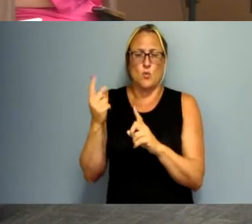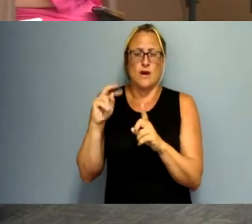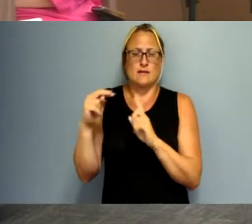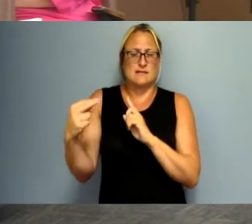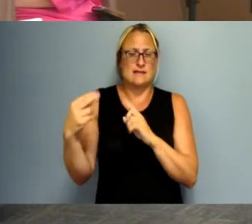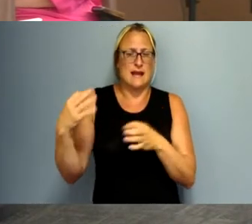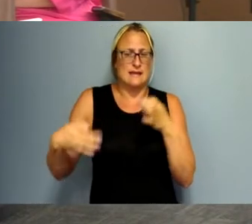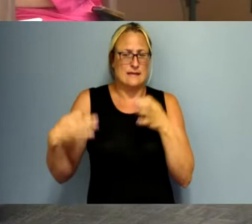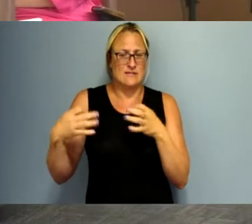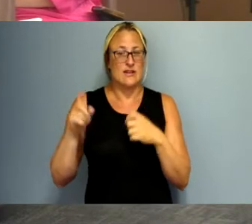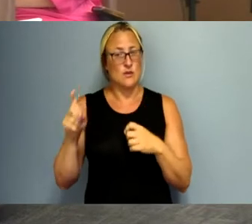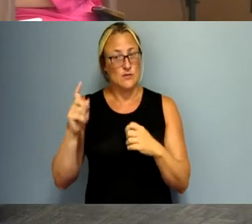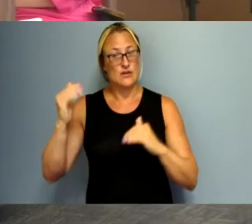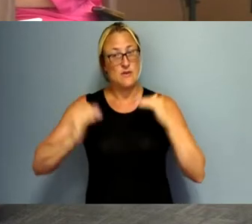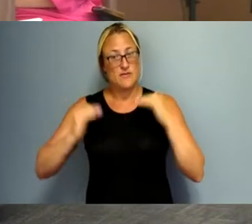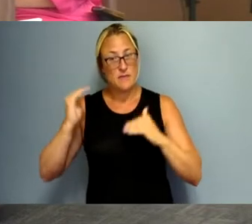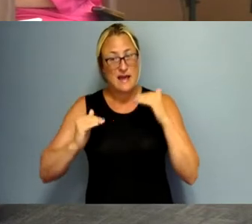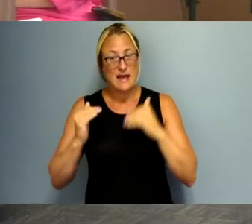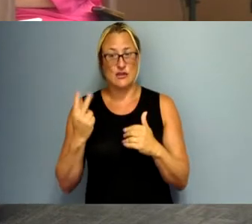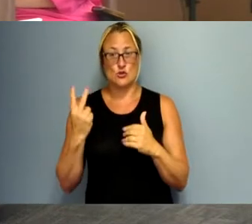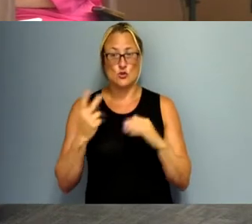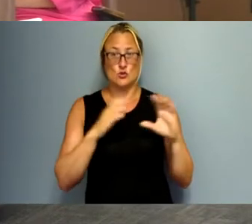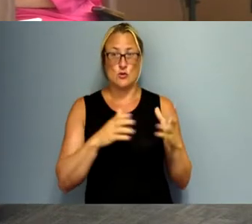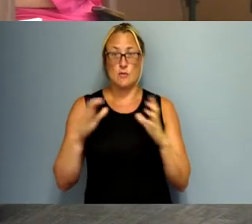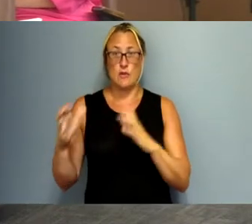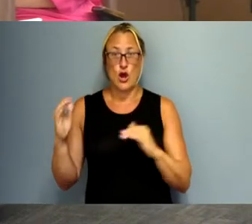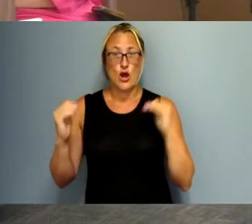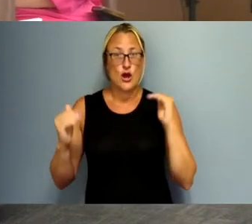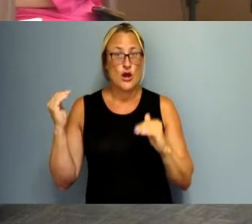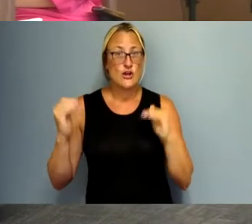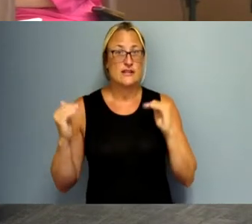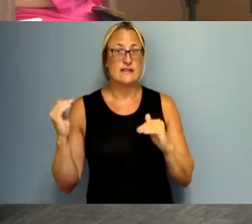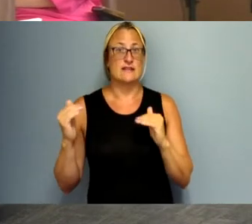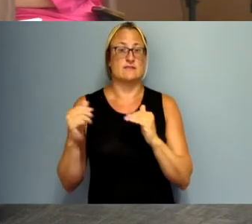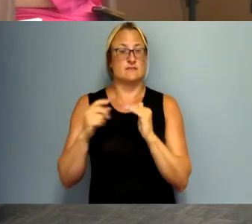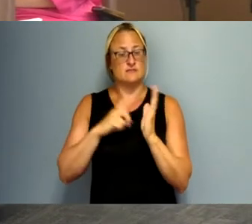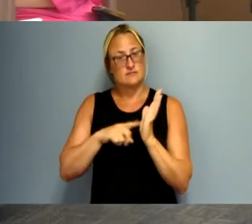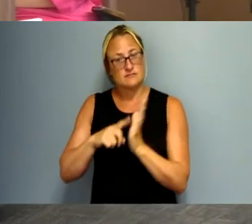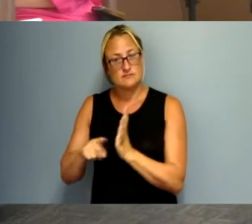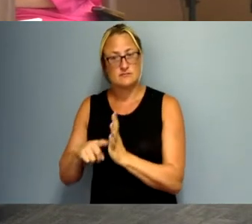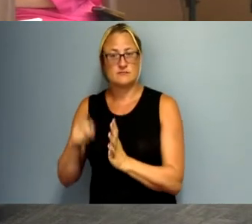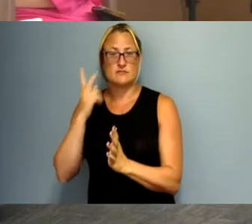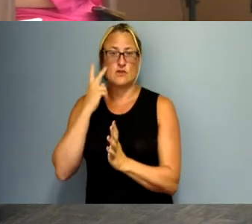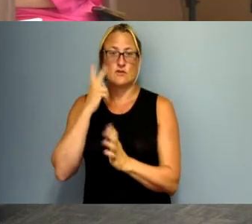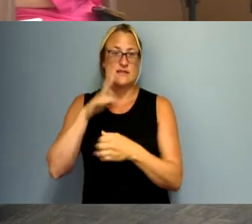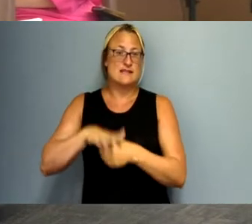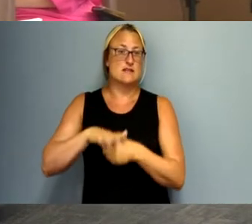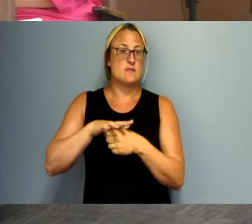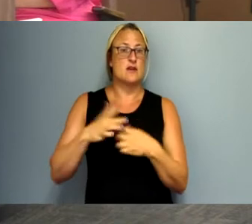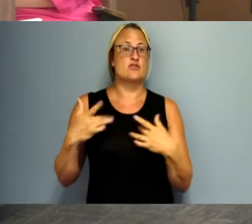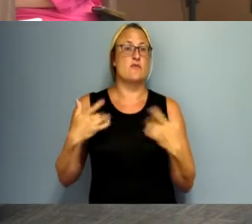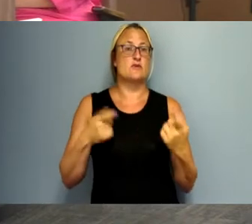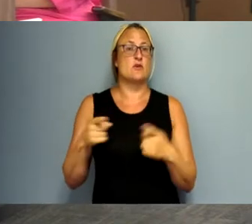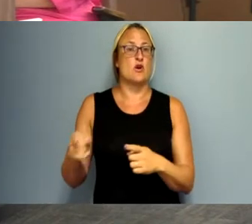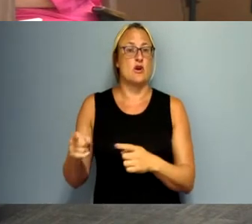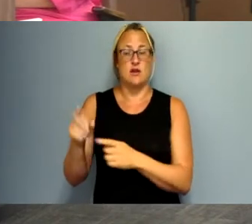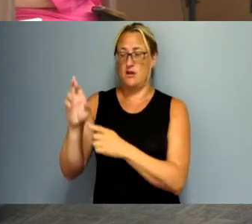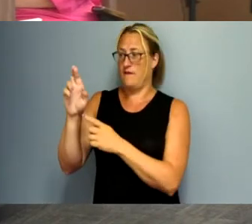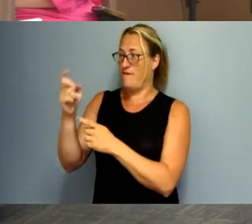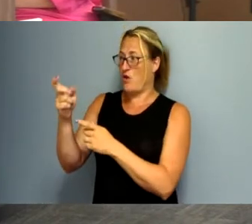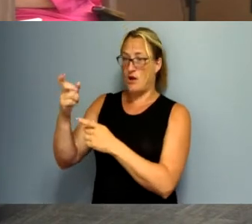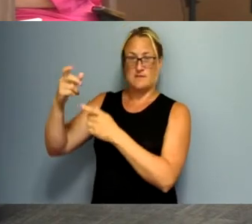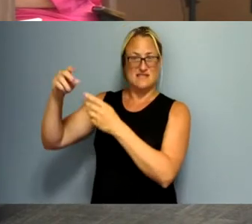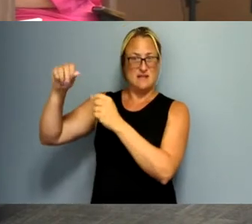have balanced two parties and look at these things, the suppression of what's going on. Like big pharmacy, billions of